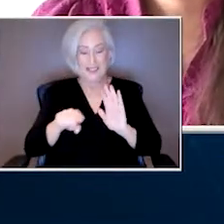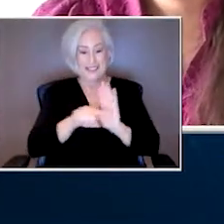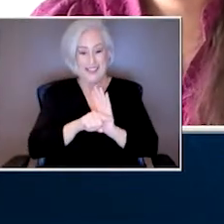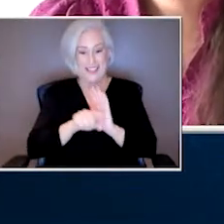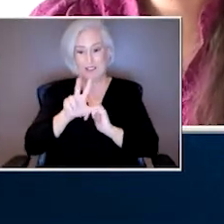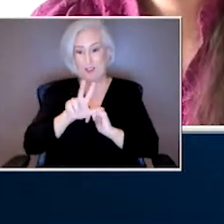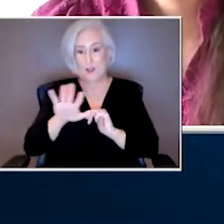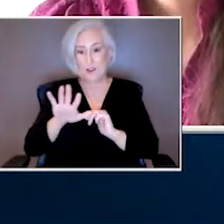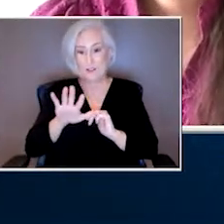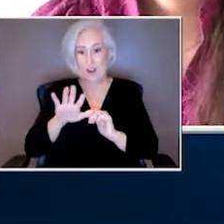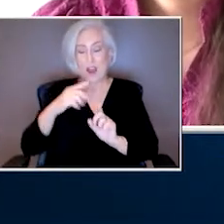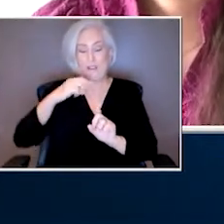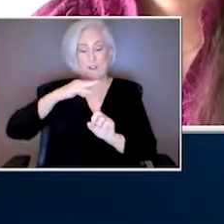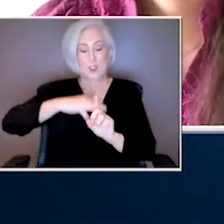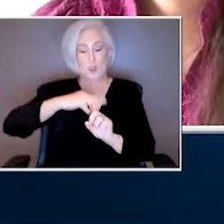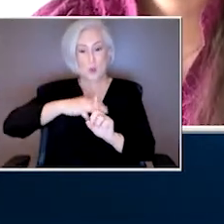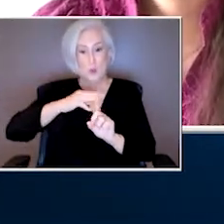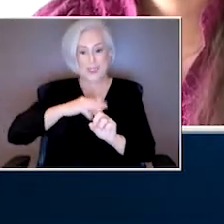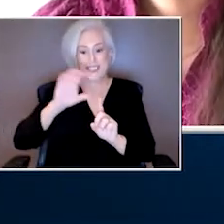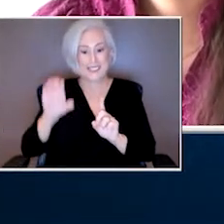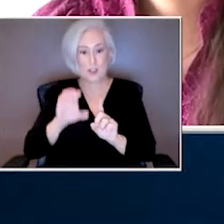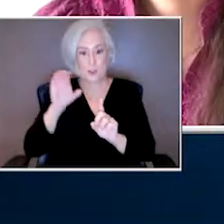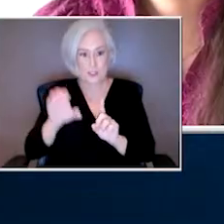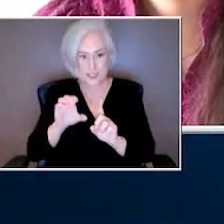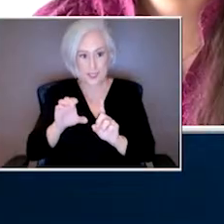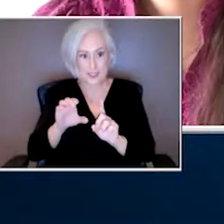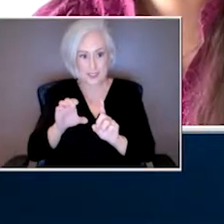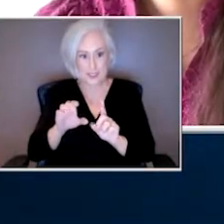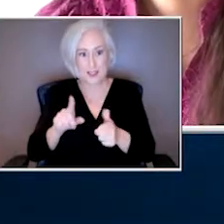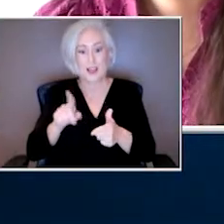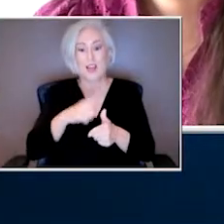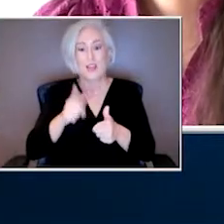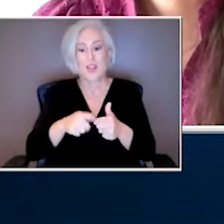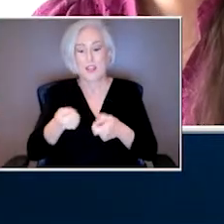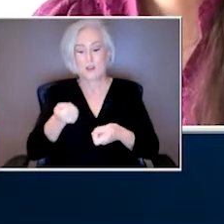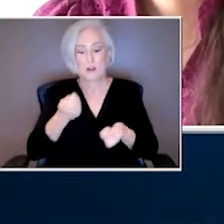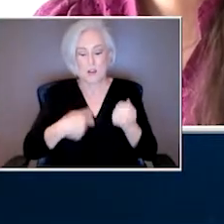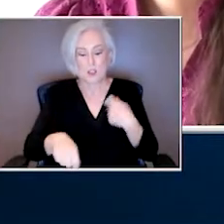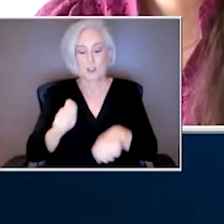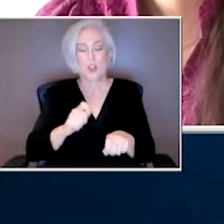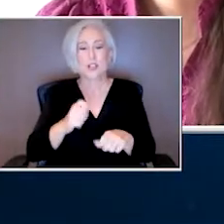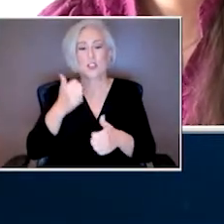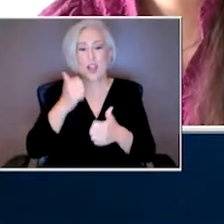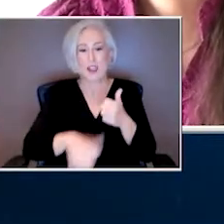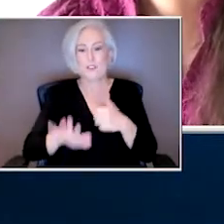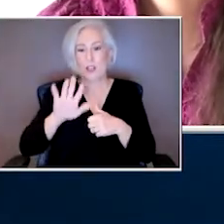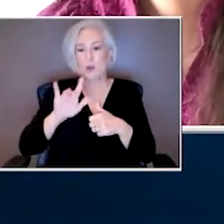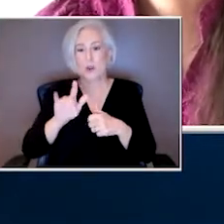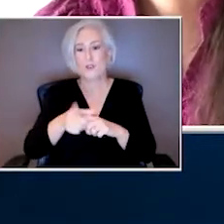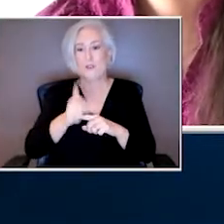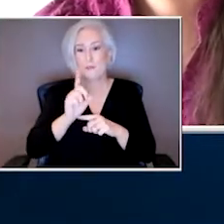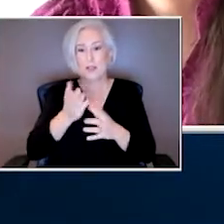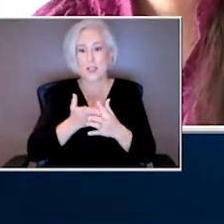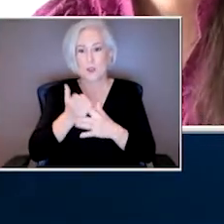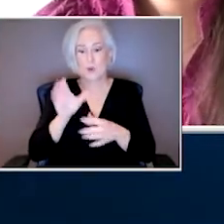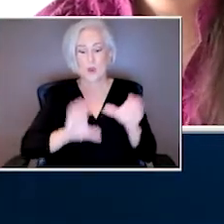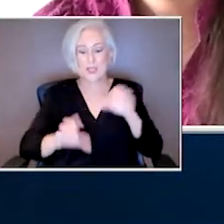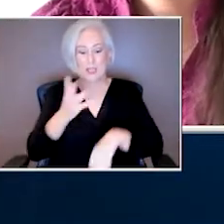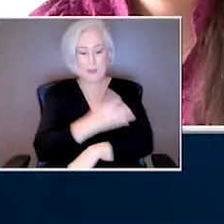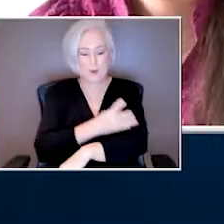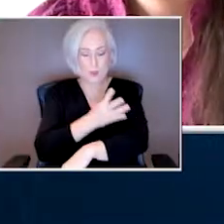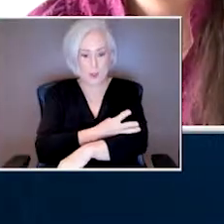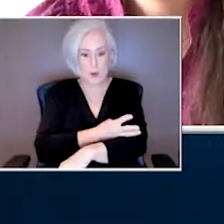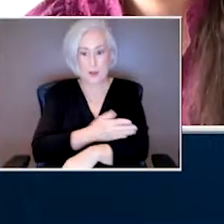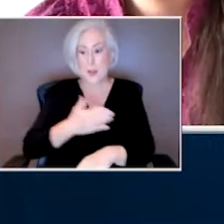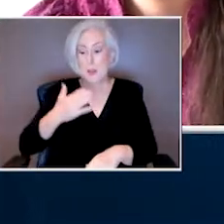degrees Celsius. And you change the cap every 25 minutes throughout chemo. And then for the regimen that